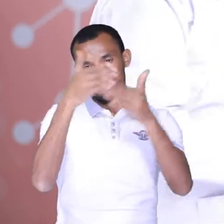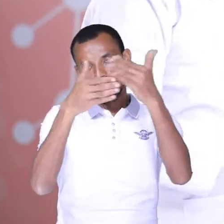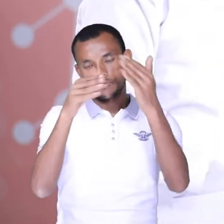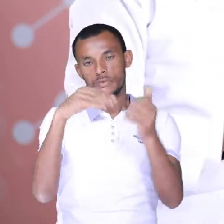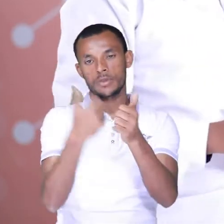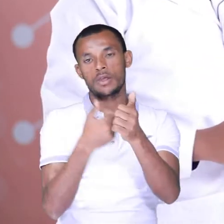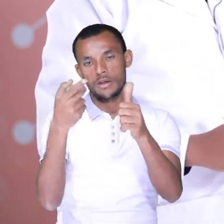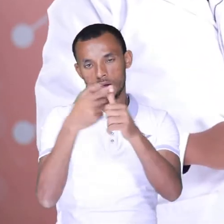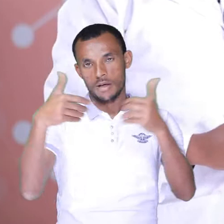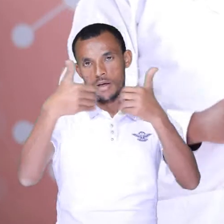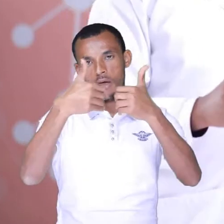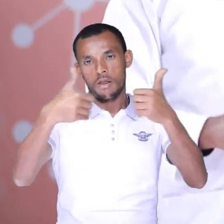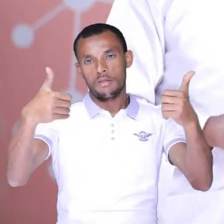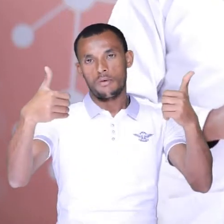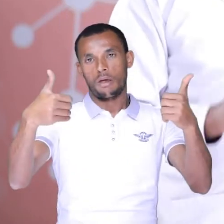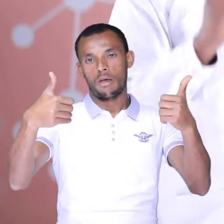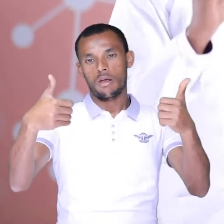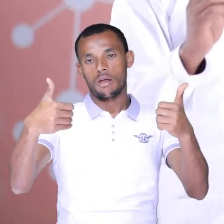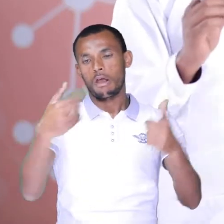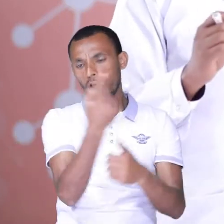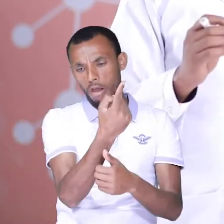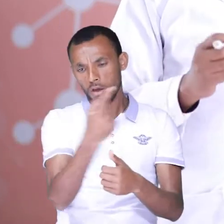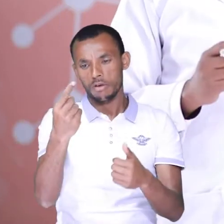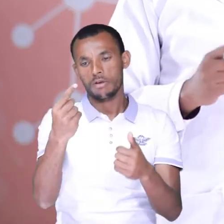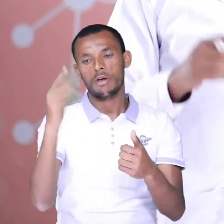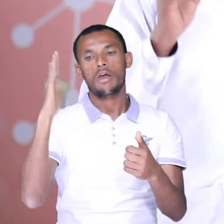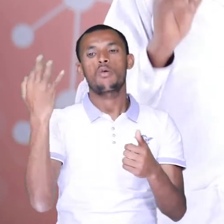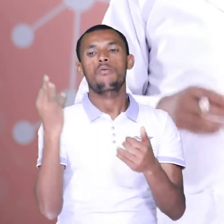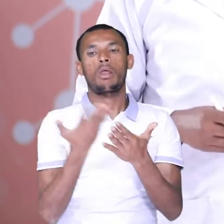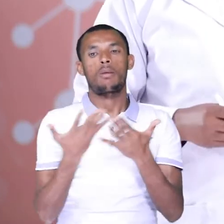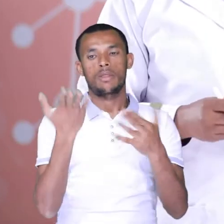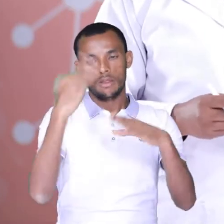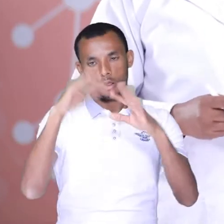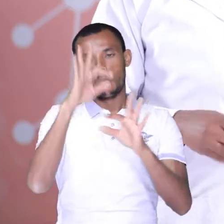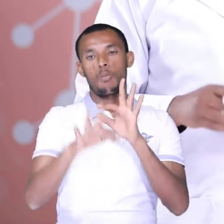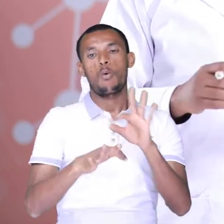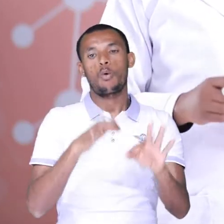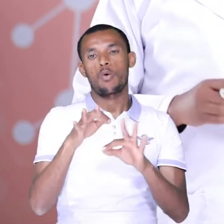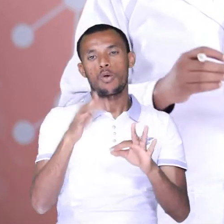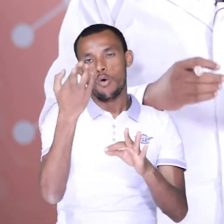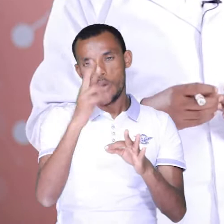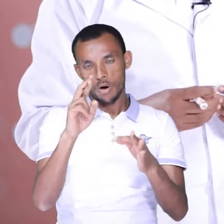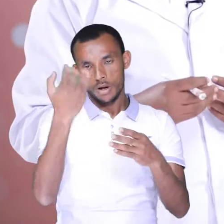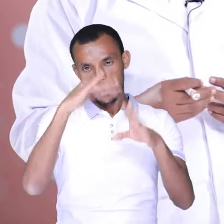you have to identify each kind of element in the molecule or in